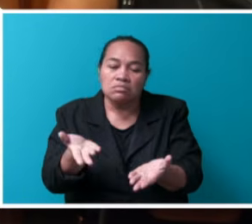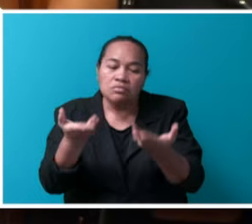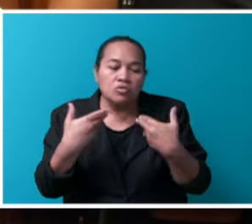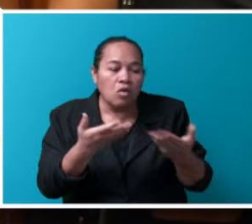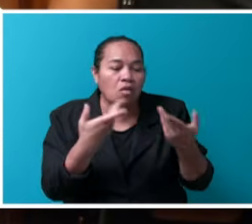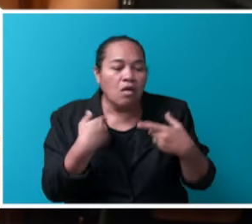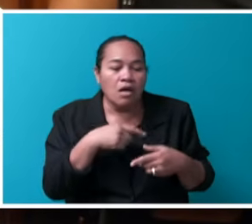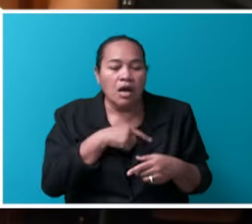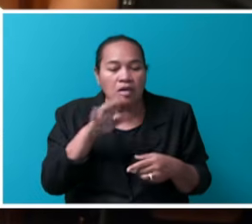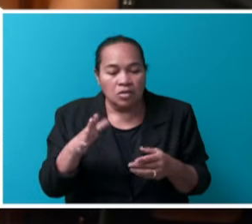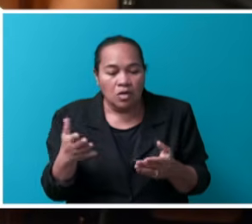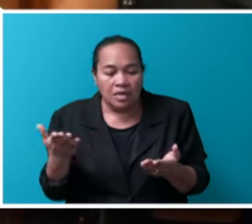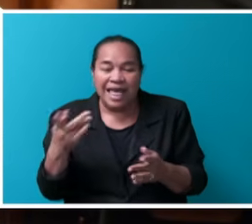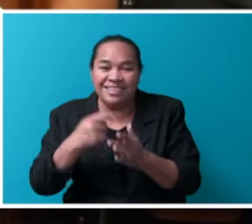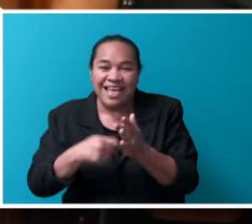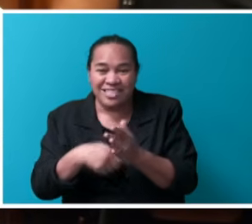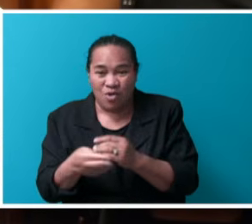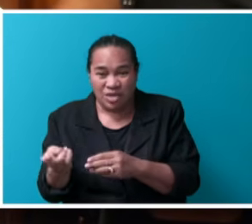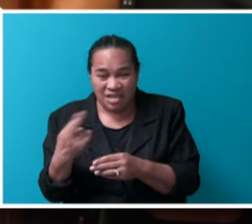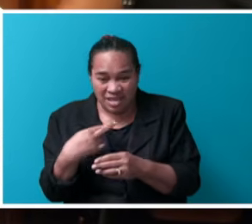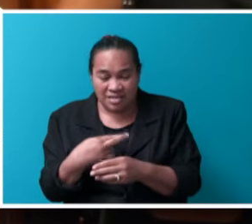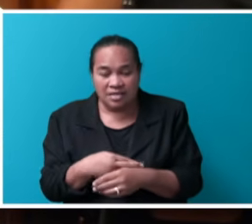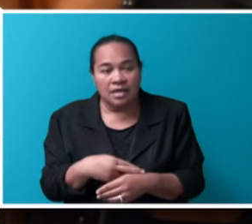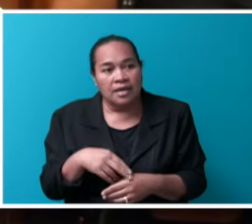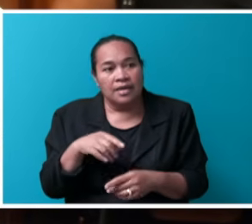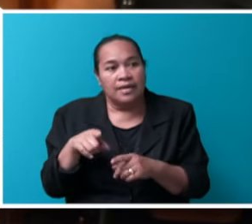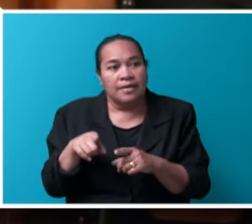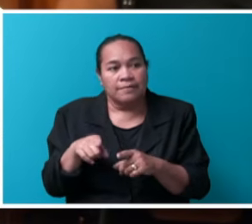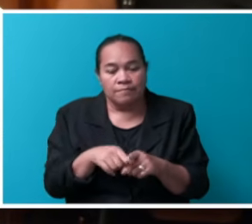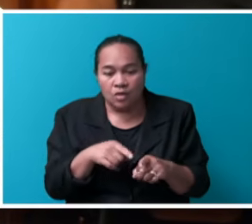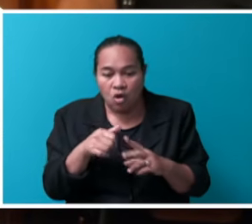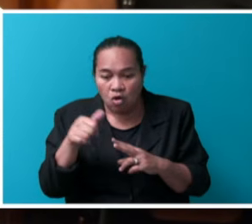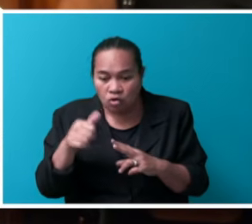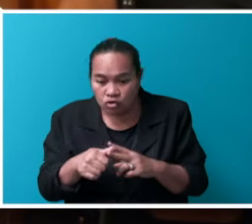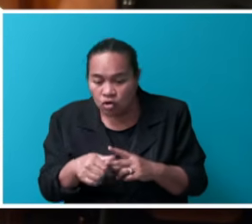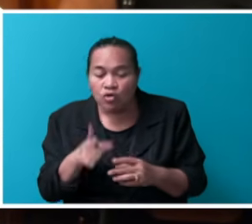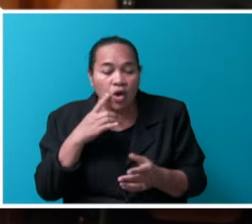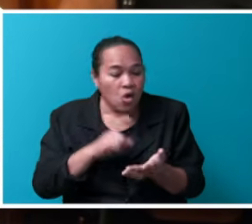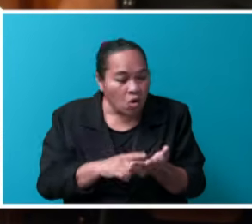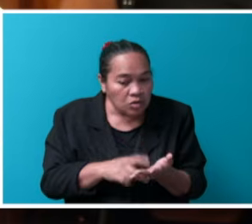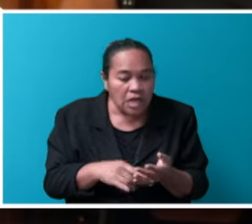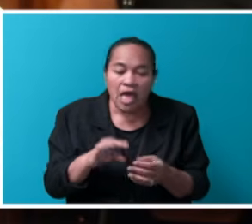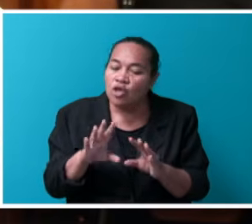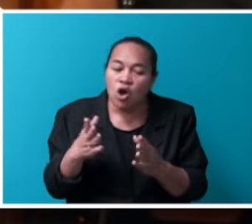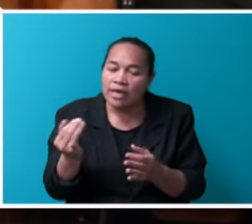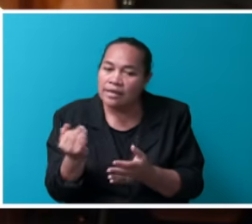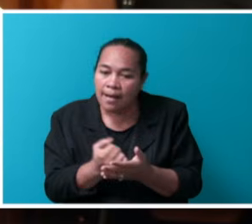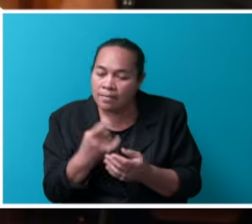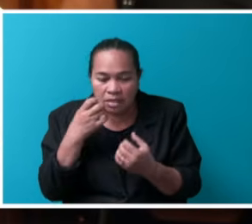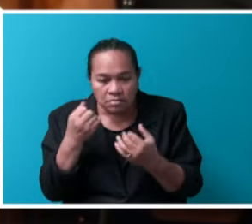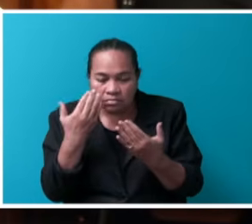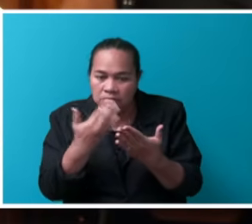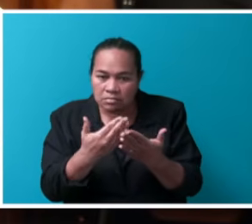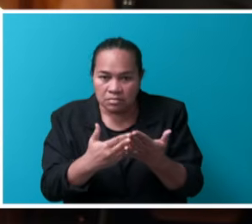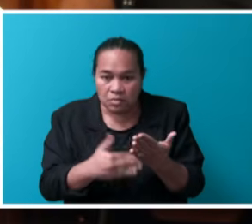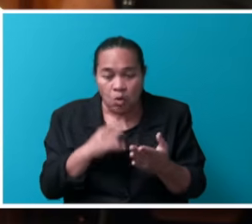alongside the income tax returns. This will include movable and immovable assets, loans, and sources of income. This measure will